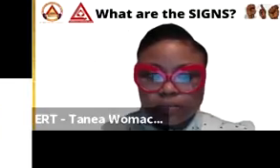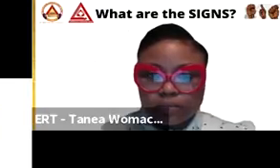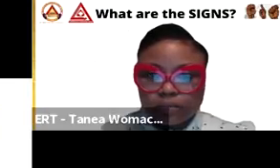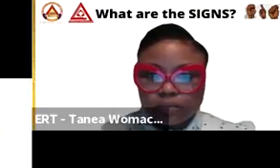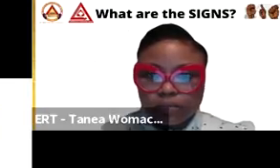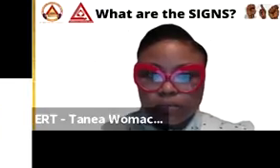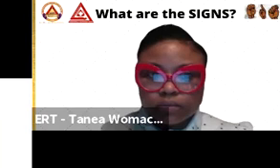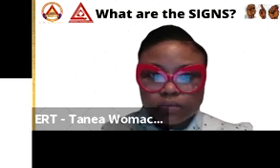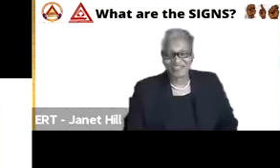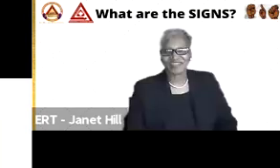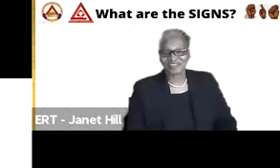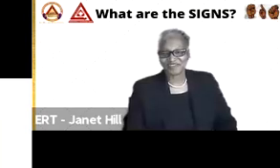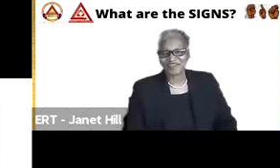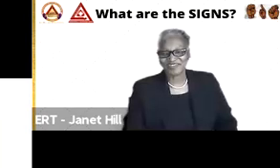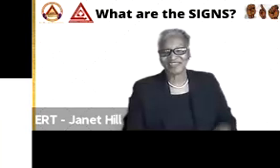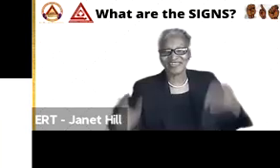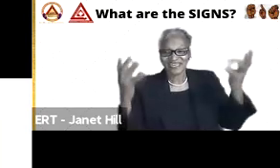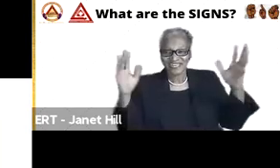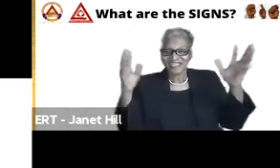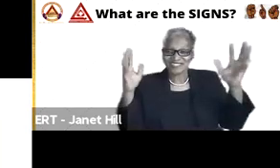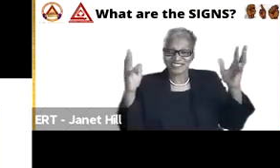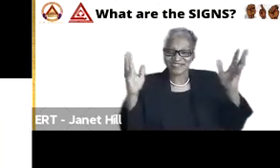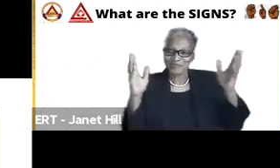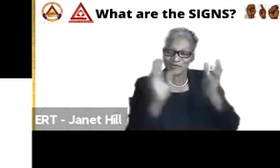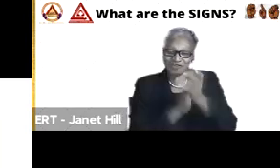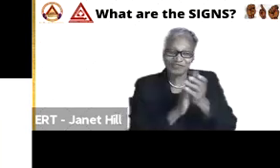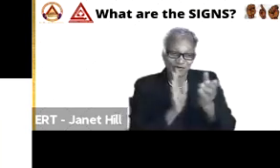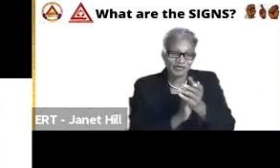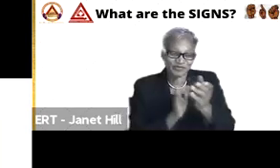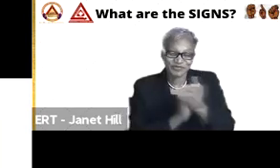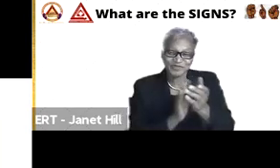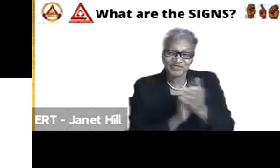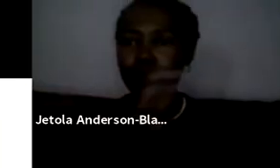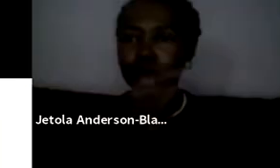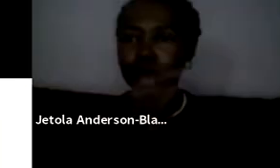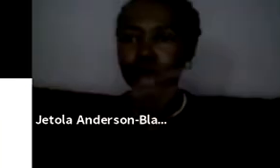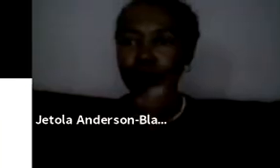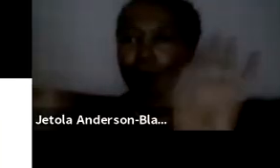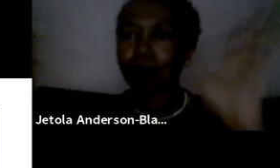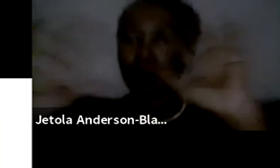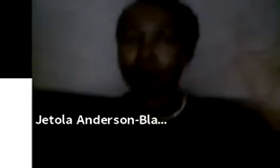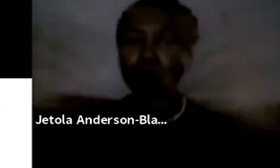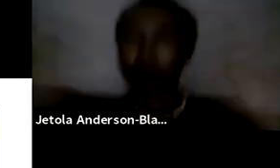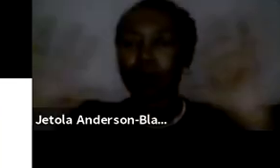Hospital. Very good. Very good. Right. Wonderful. Wonderful job.